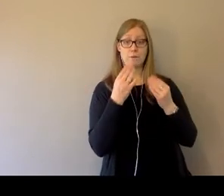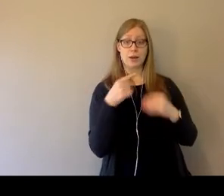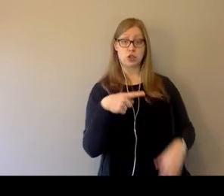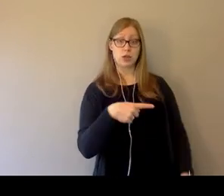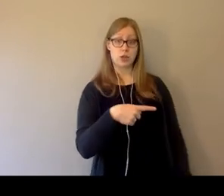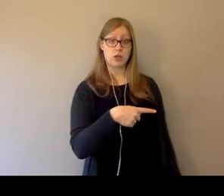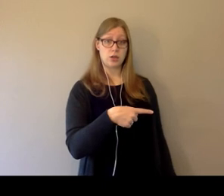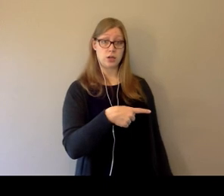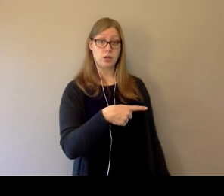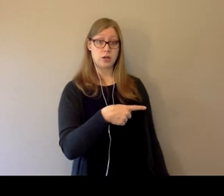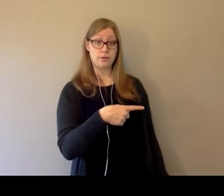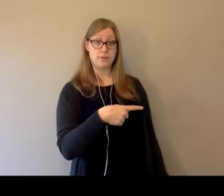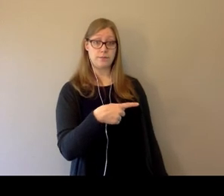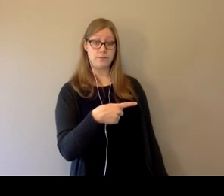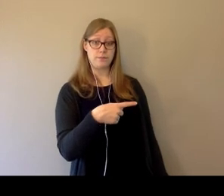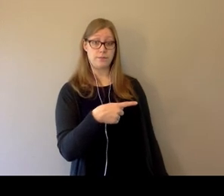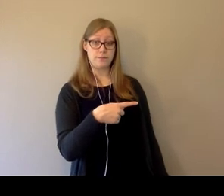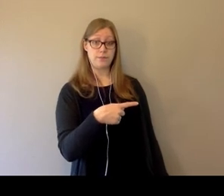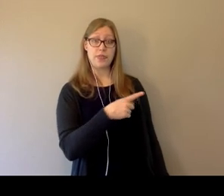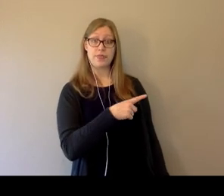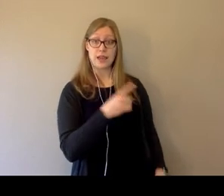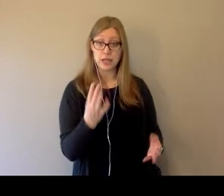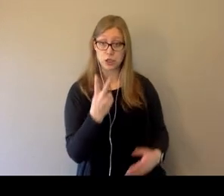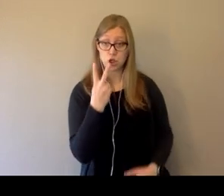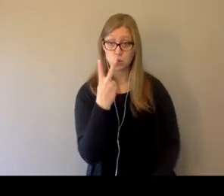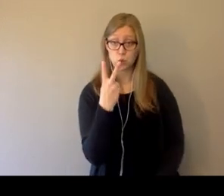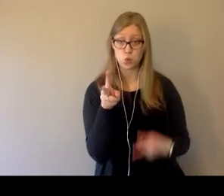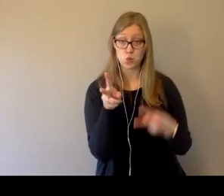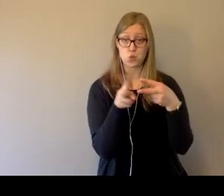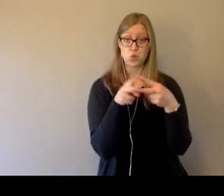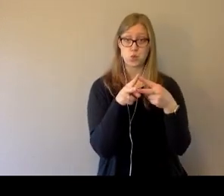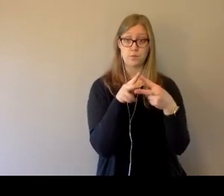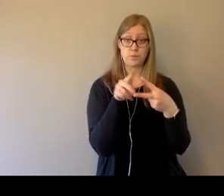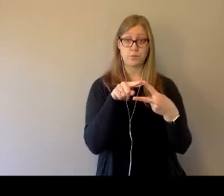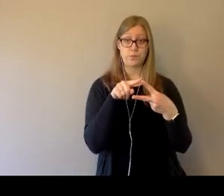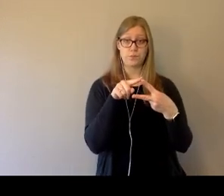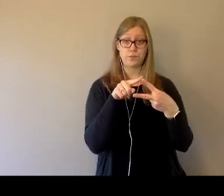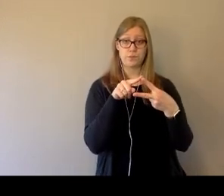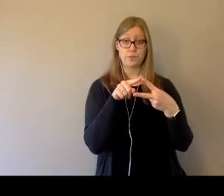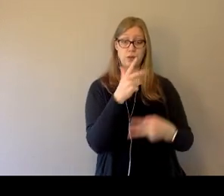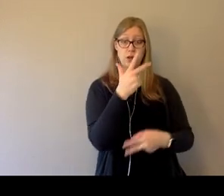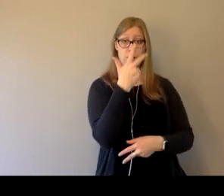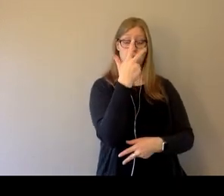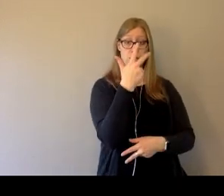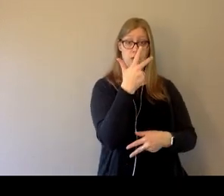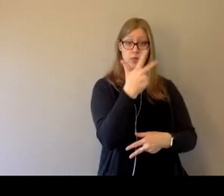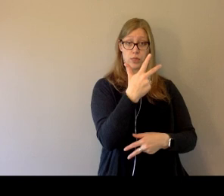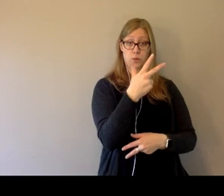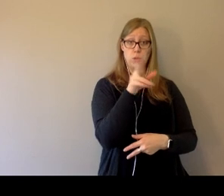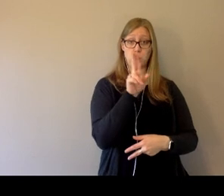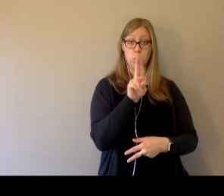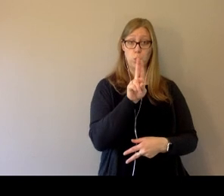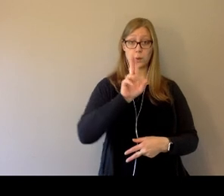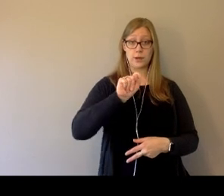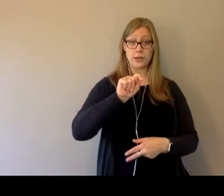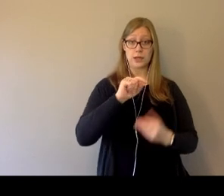and they tell us these two things. They tell us 3UT equals